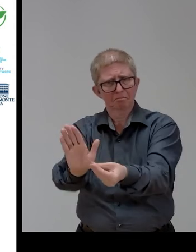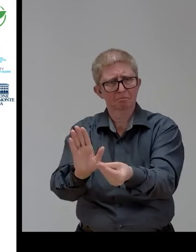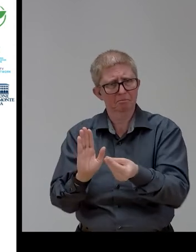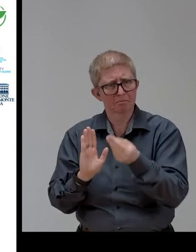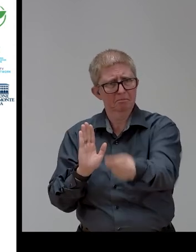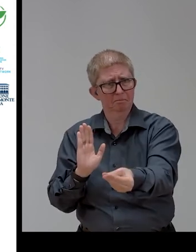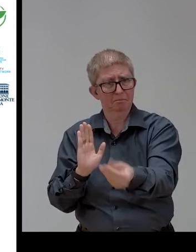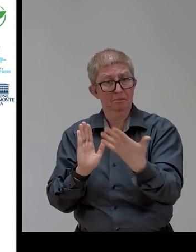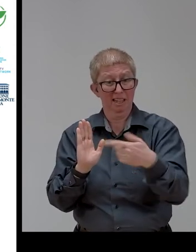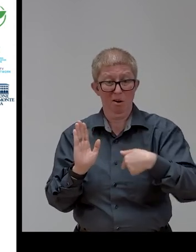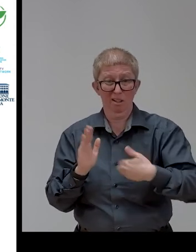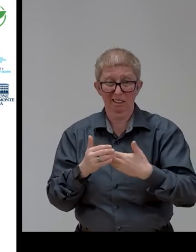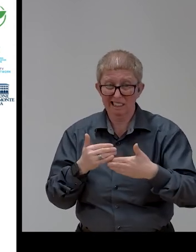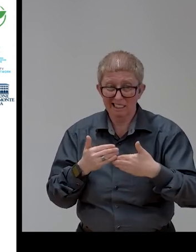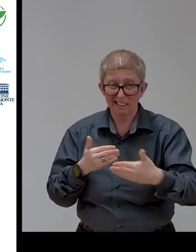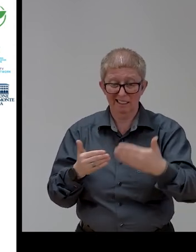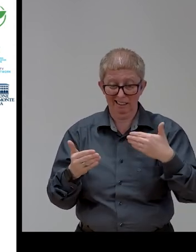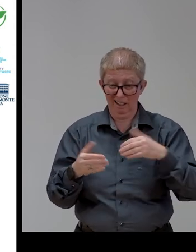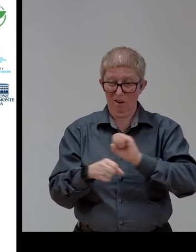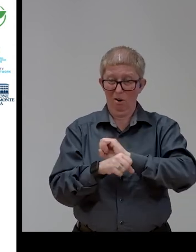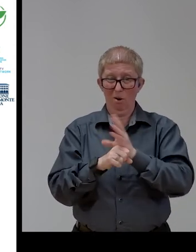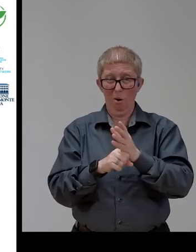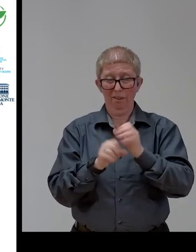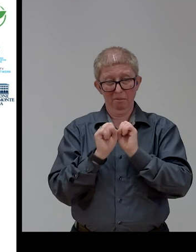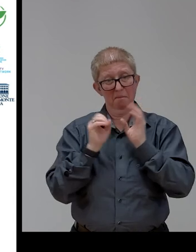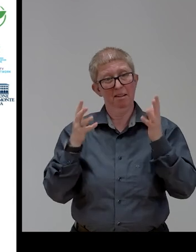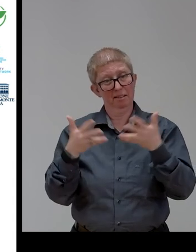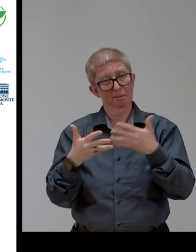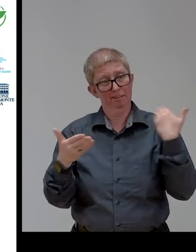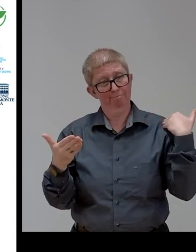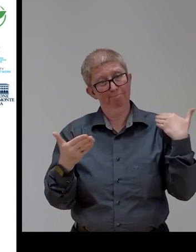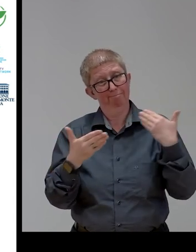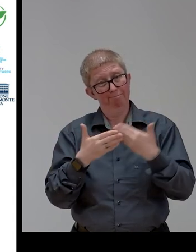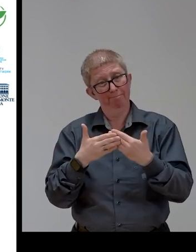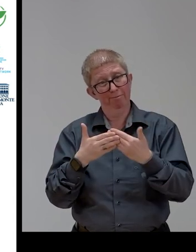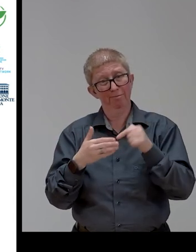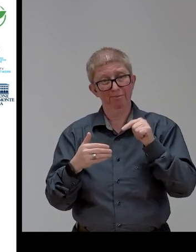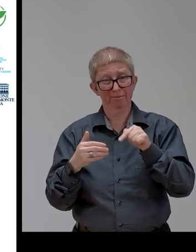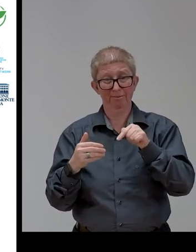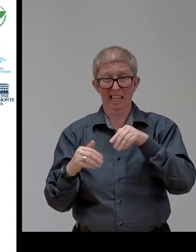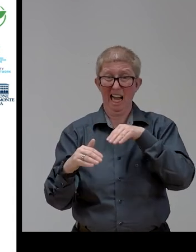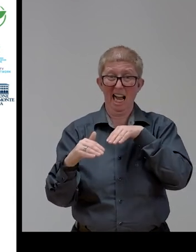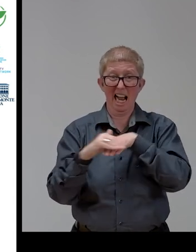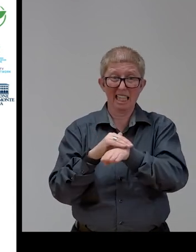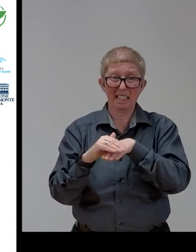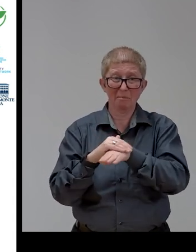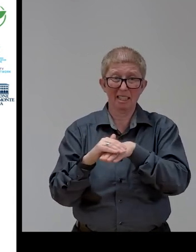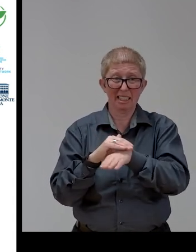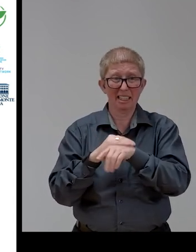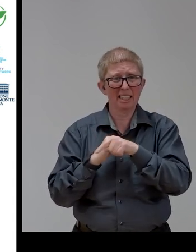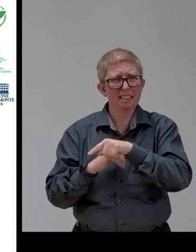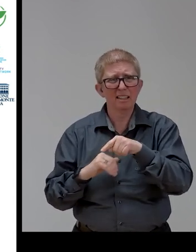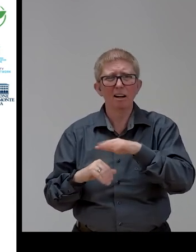of COVID-19, we found that helping to make accessibility in all our